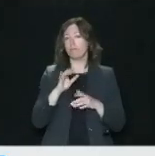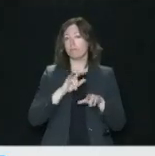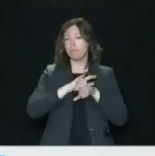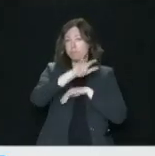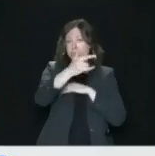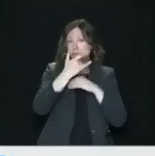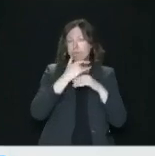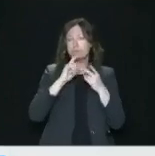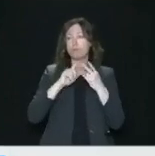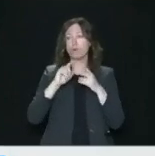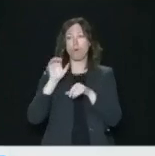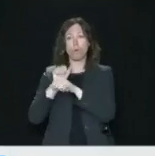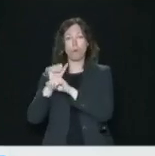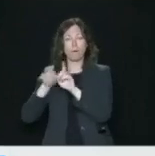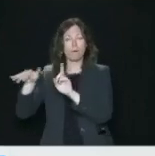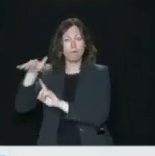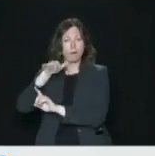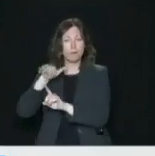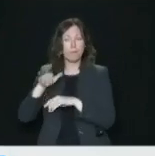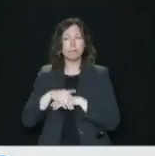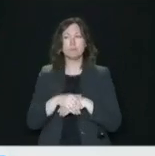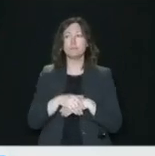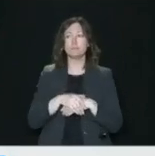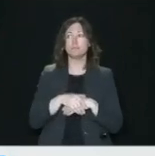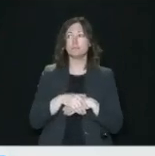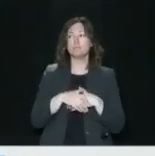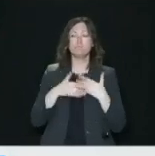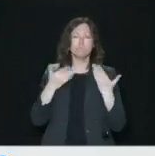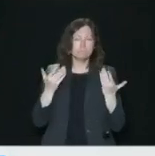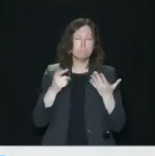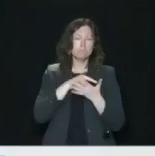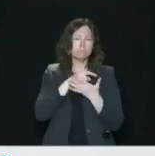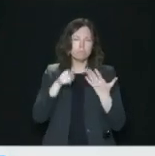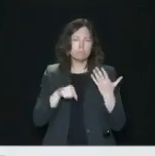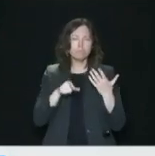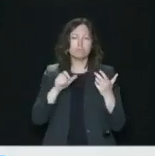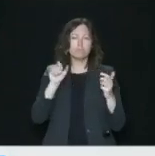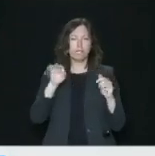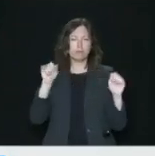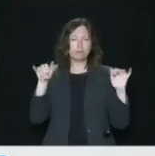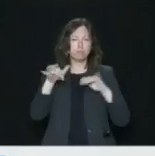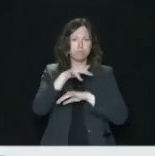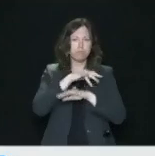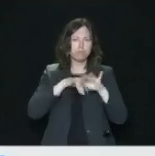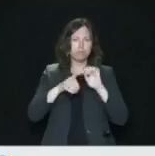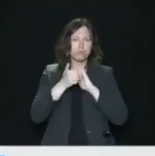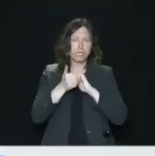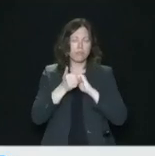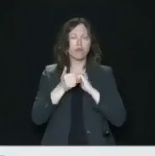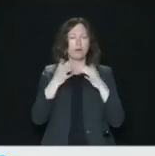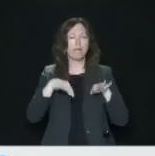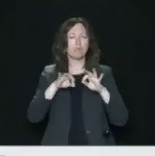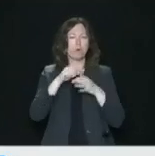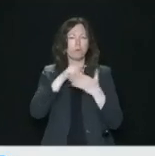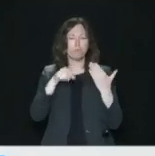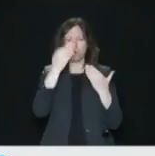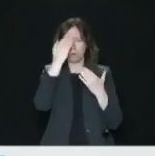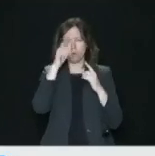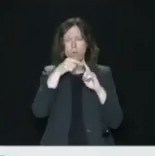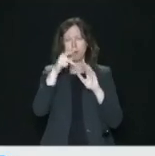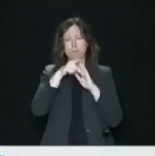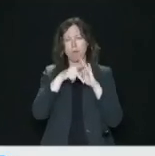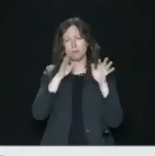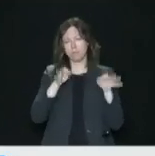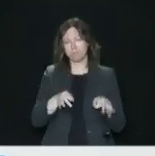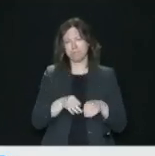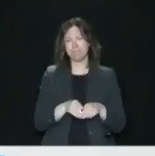extent. The good news, of course, as everybody appreciates, is that the vaccine after two doses is really pretty good at protecting